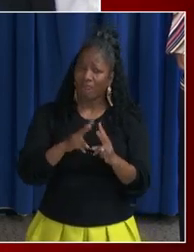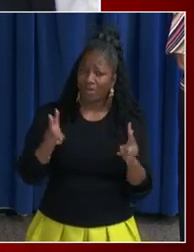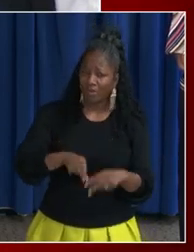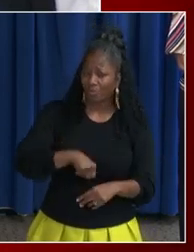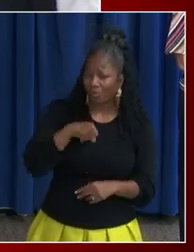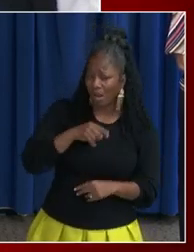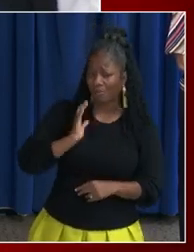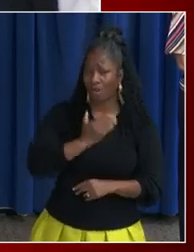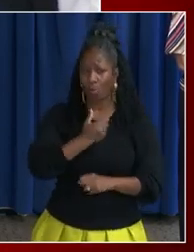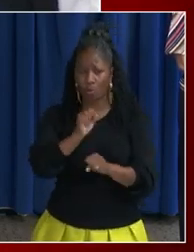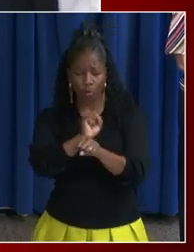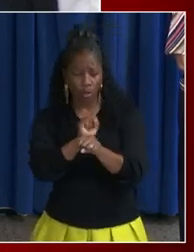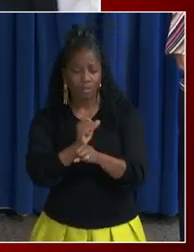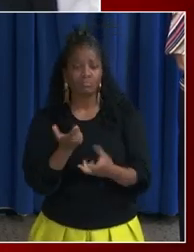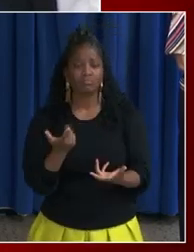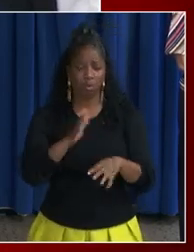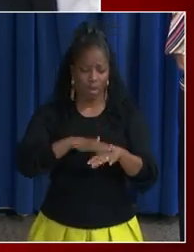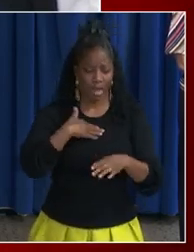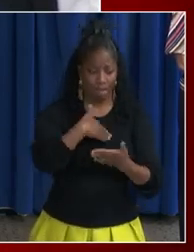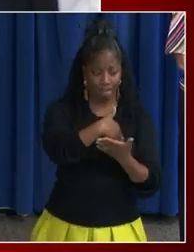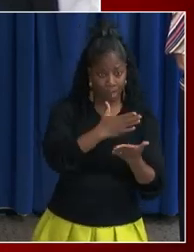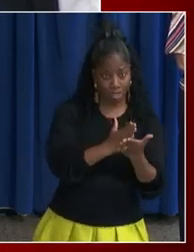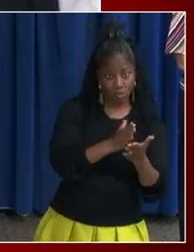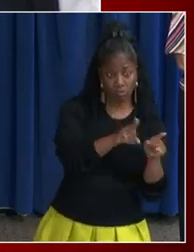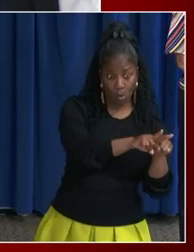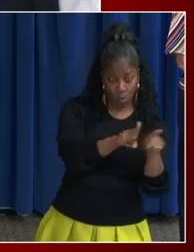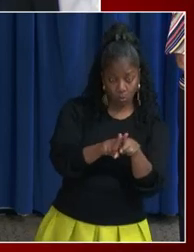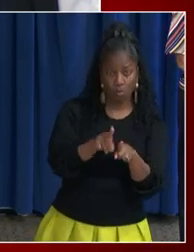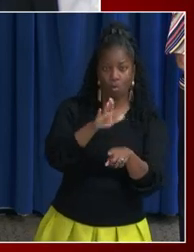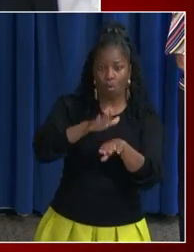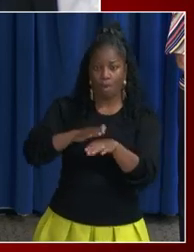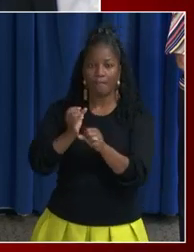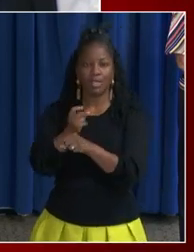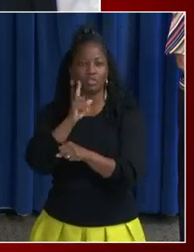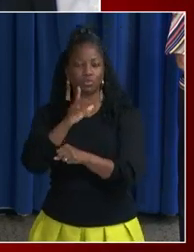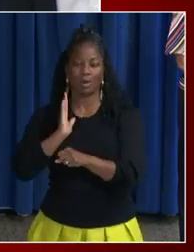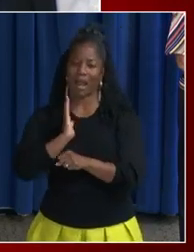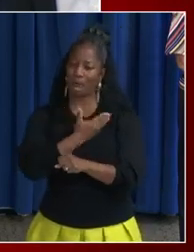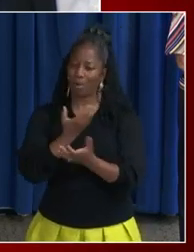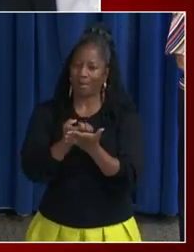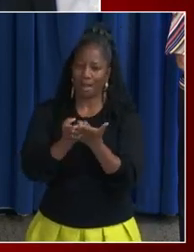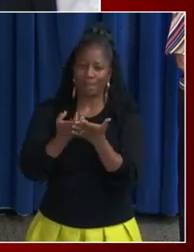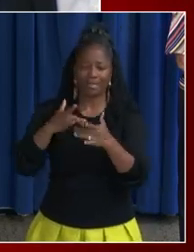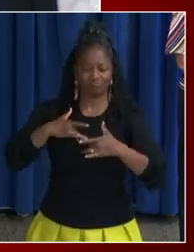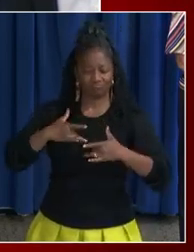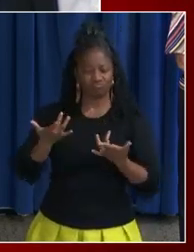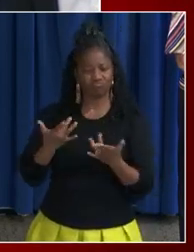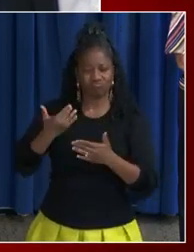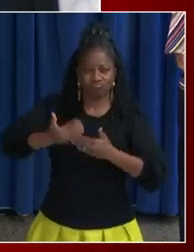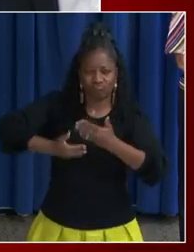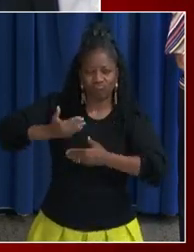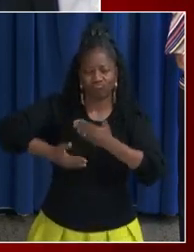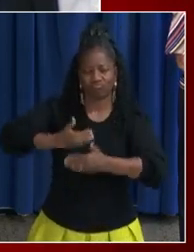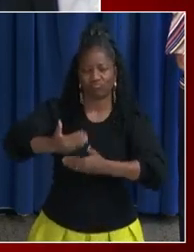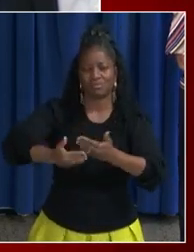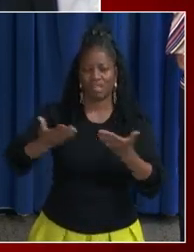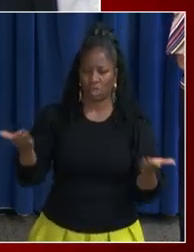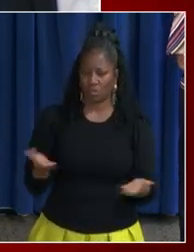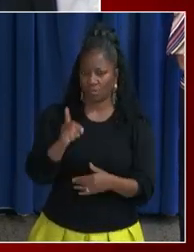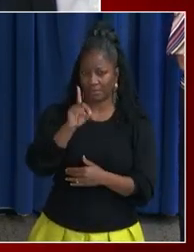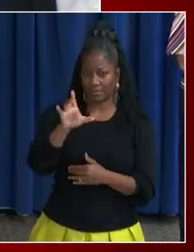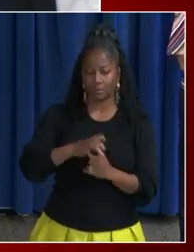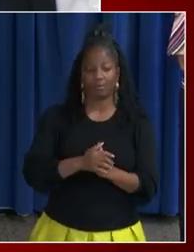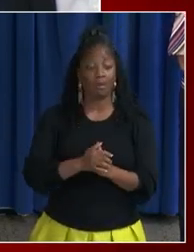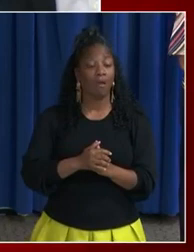work on our budget and on making a thriving economy in the district. First, we've been able to have